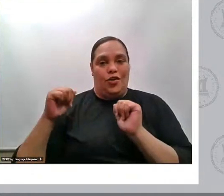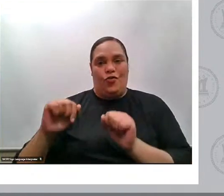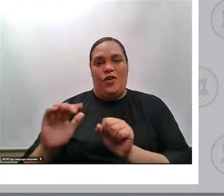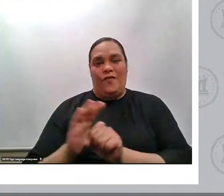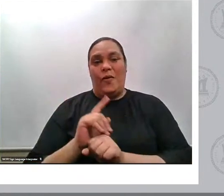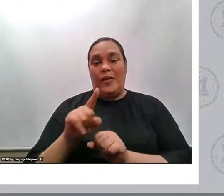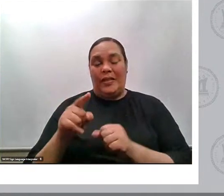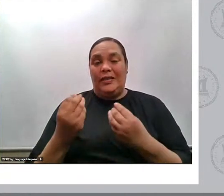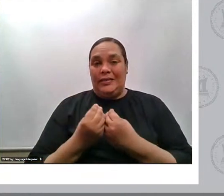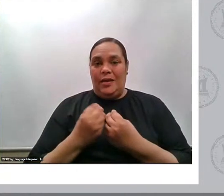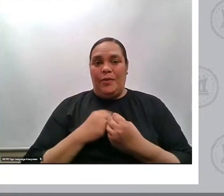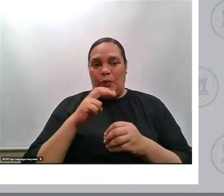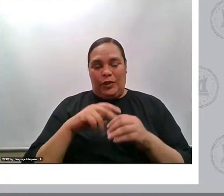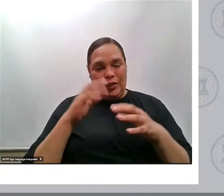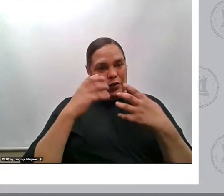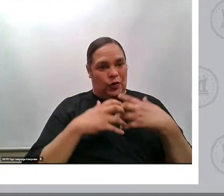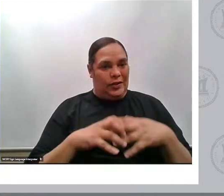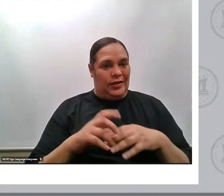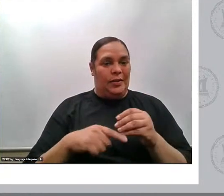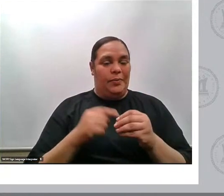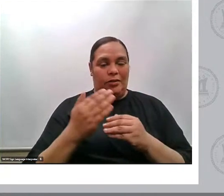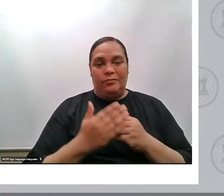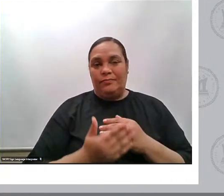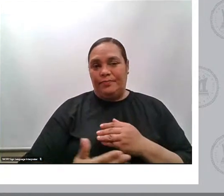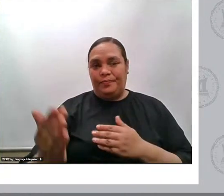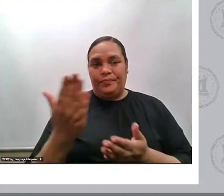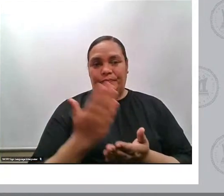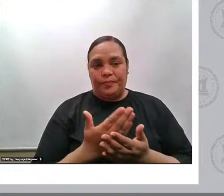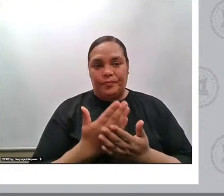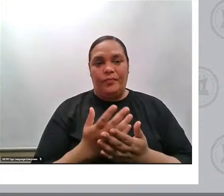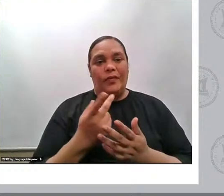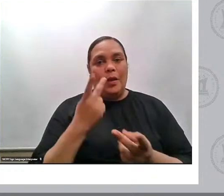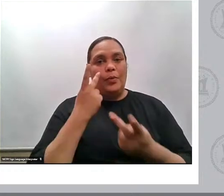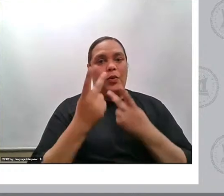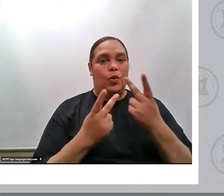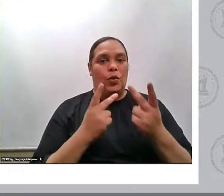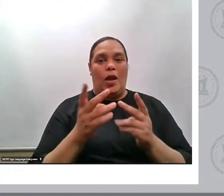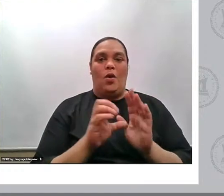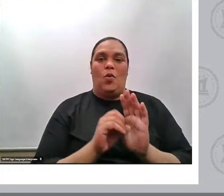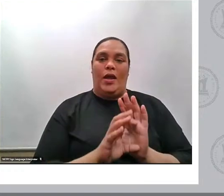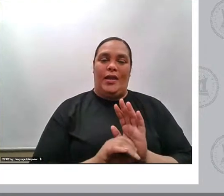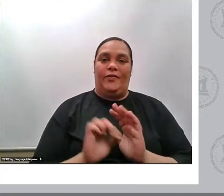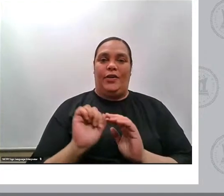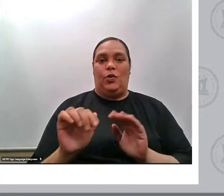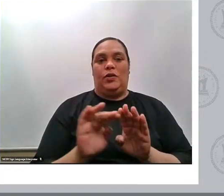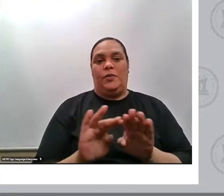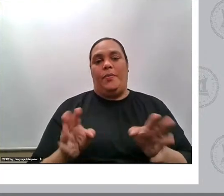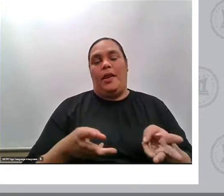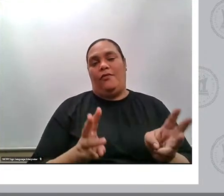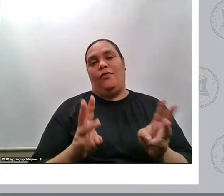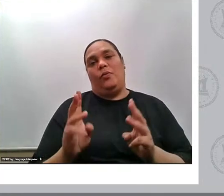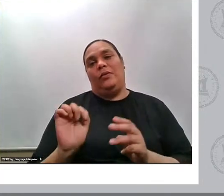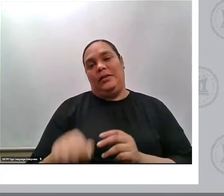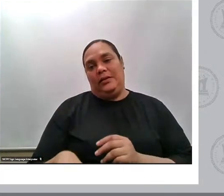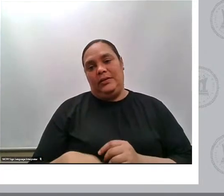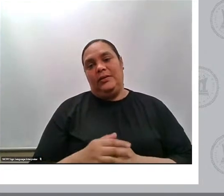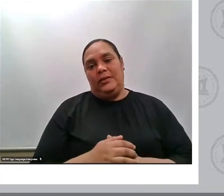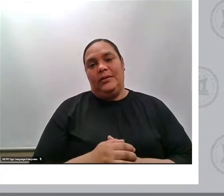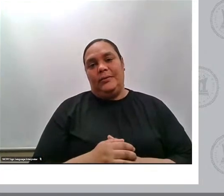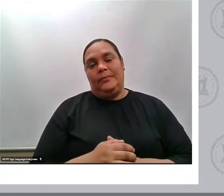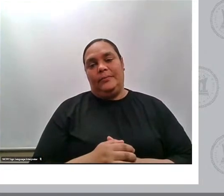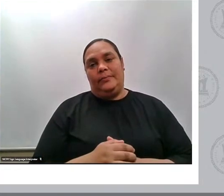something we do need to actually consider in terms of going forward to look at advertising on those platforms as well.